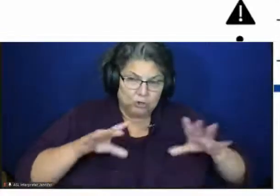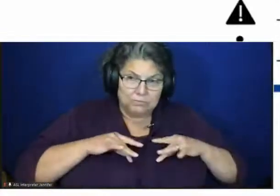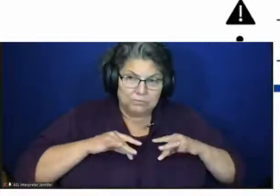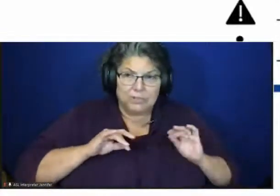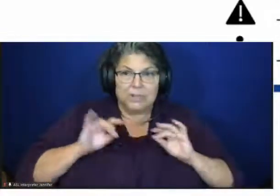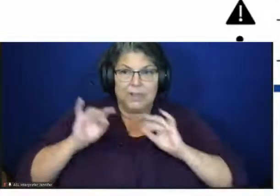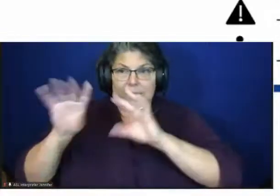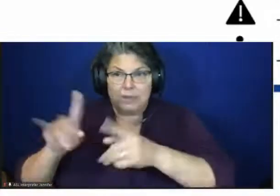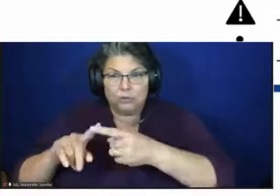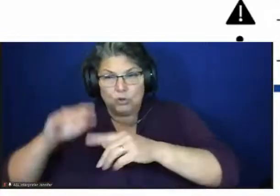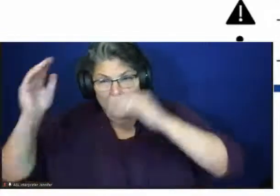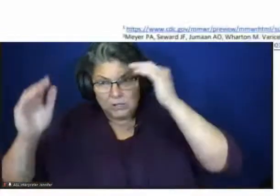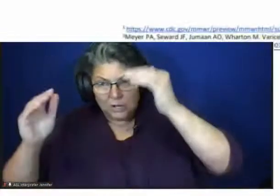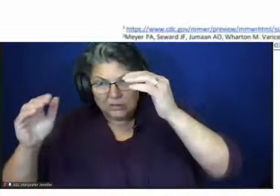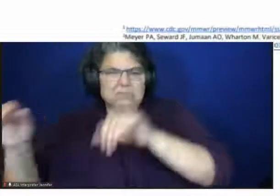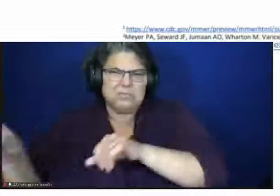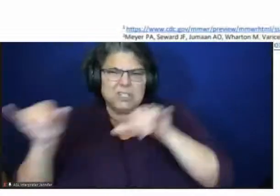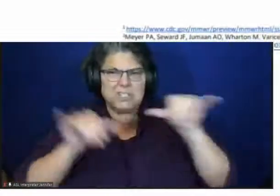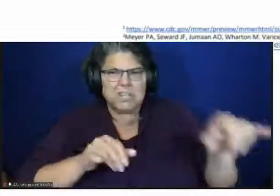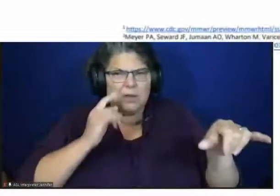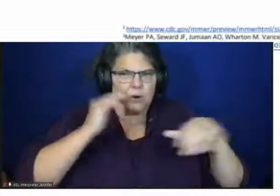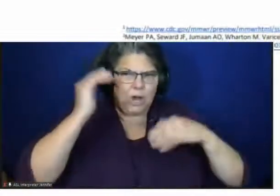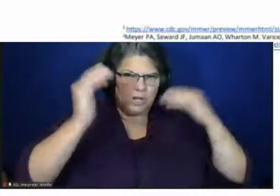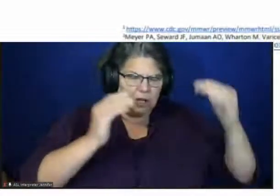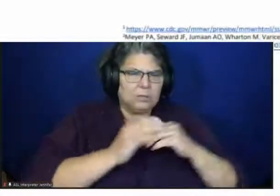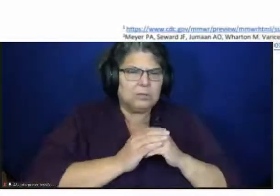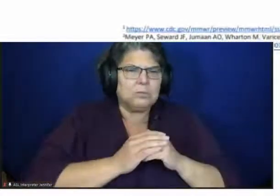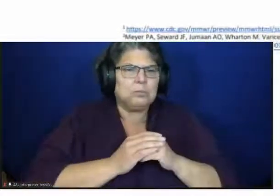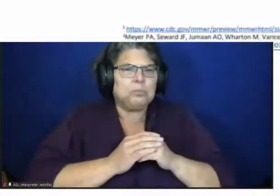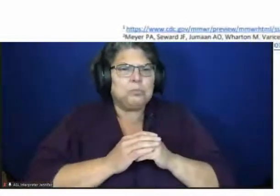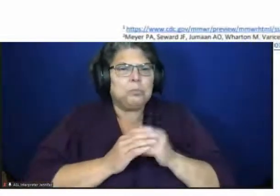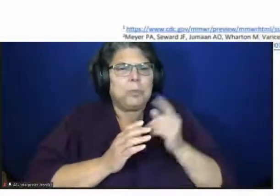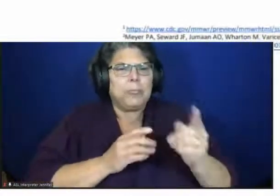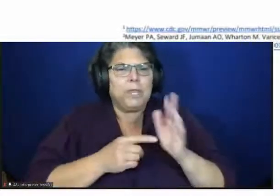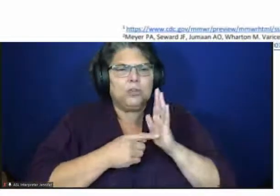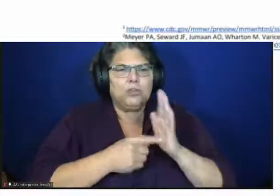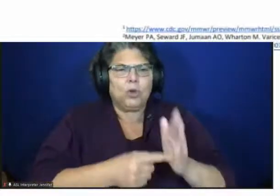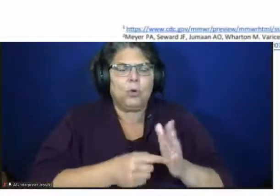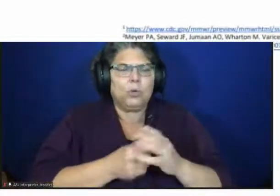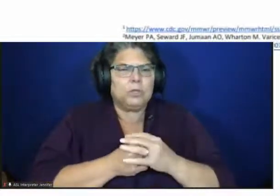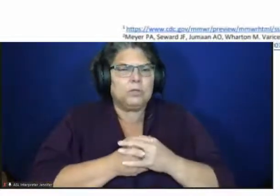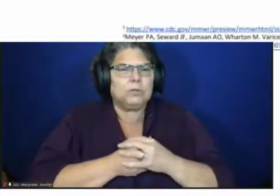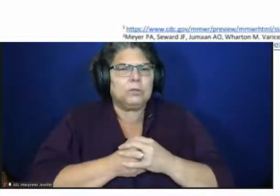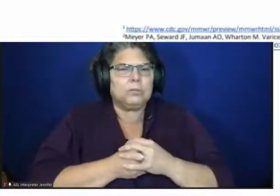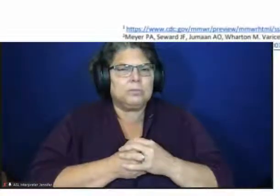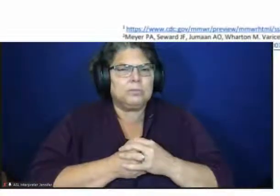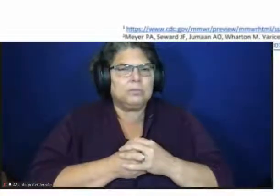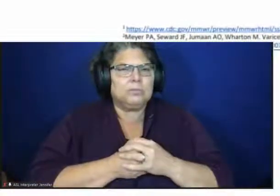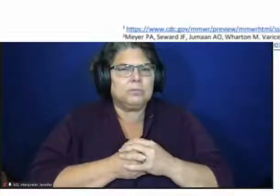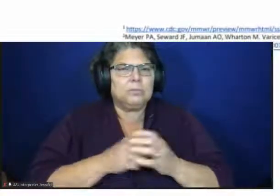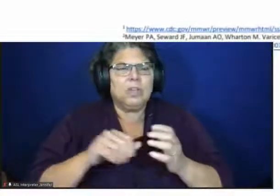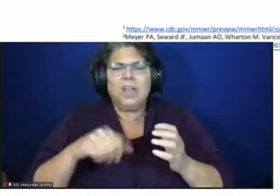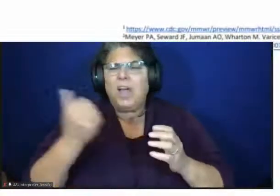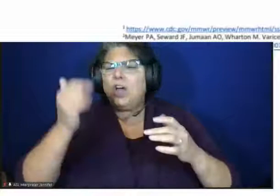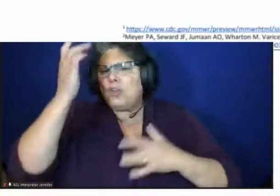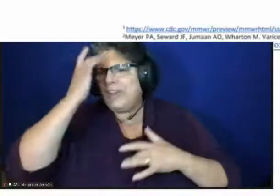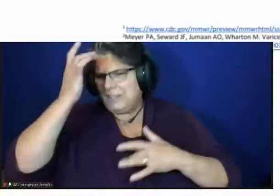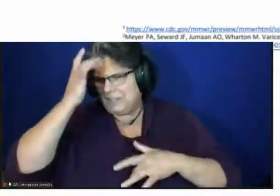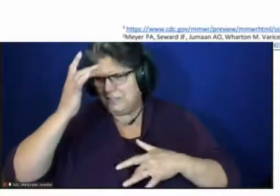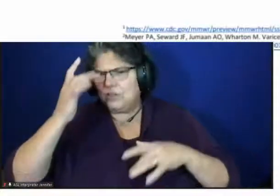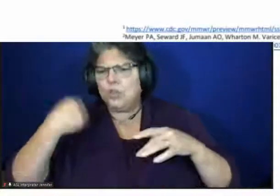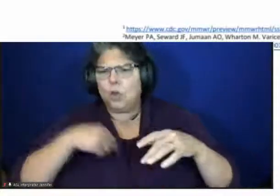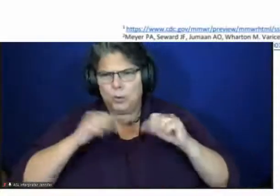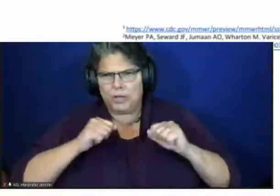The next slide, please, shows other preventable illnesses that